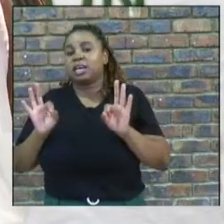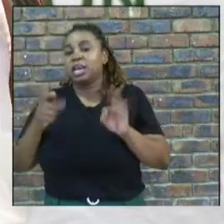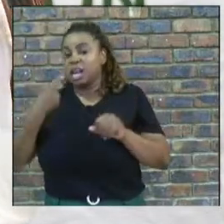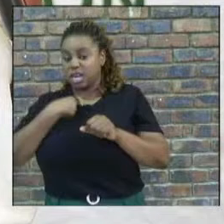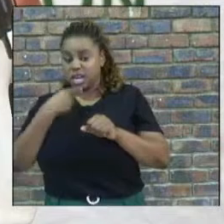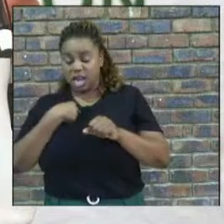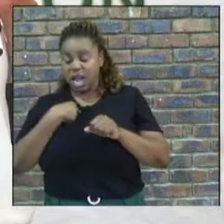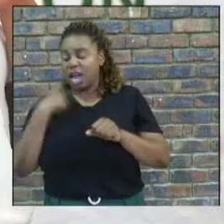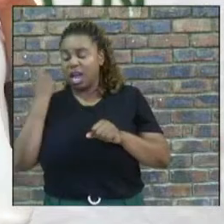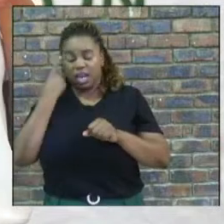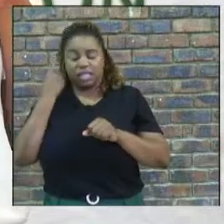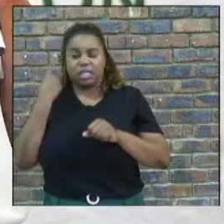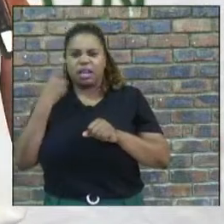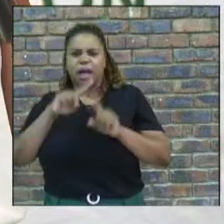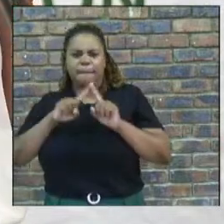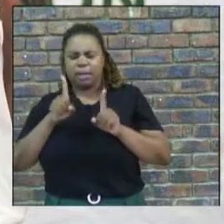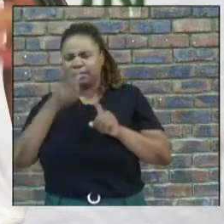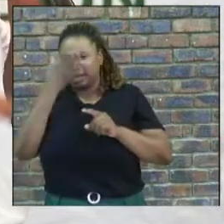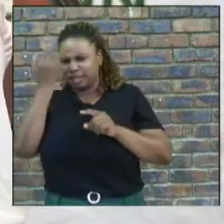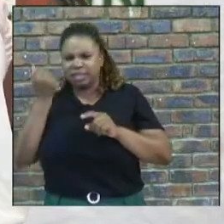can sure but